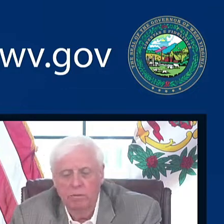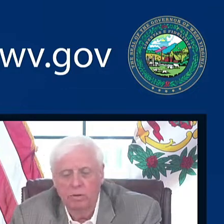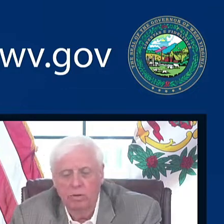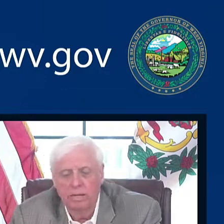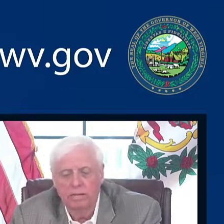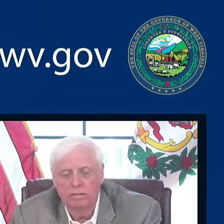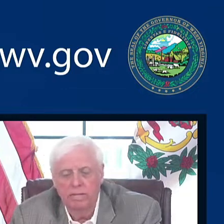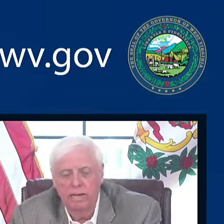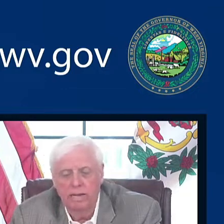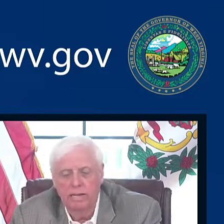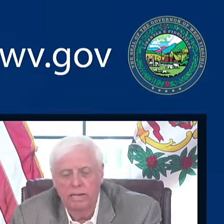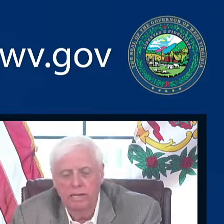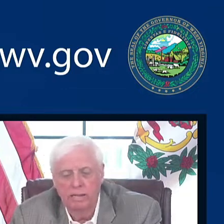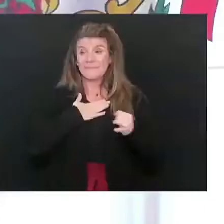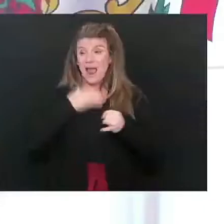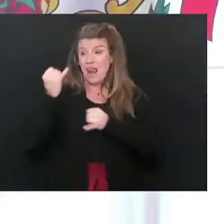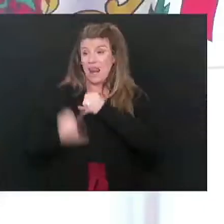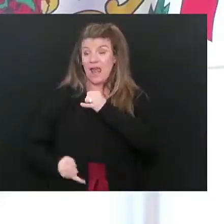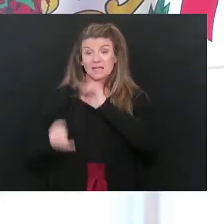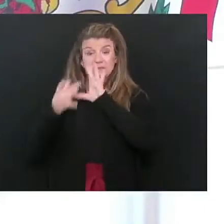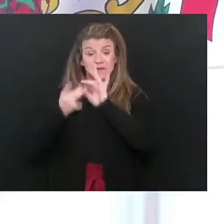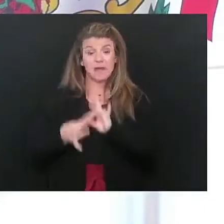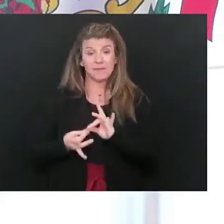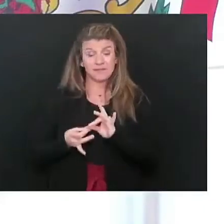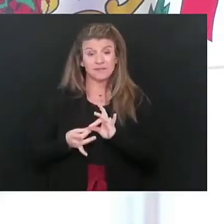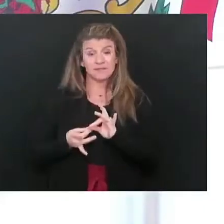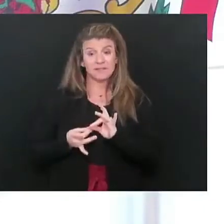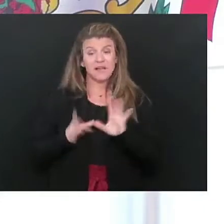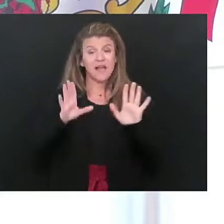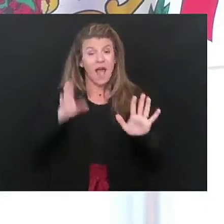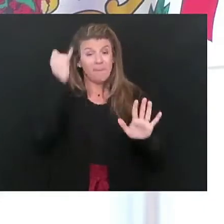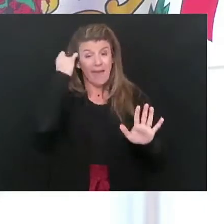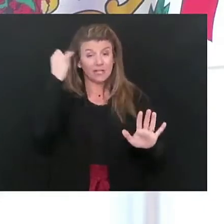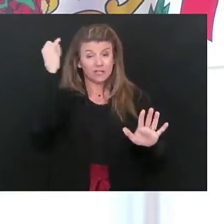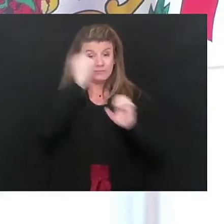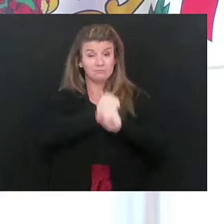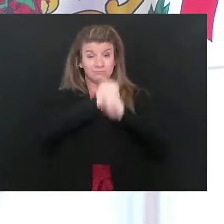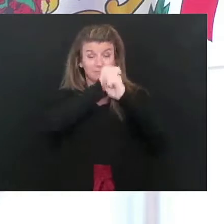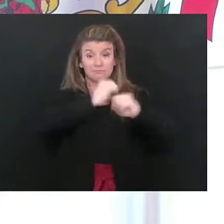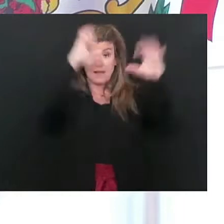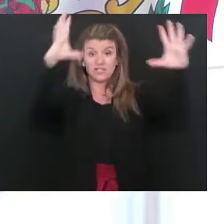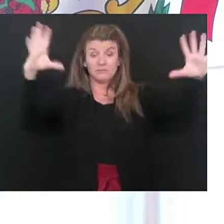now. But the only last thing I'd end with is just imagine this.